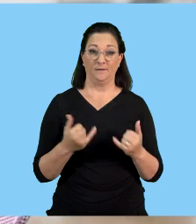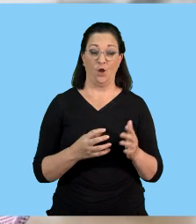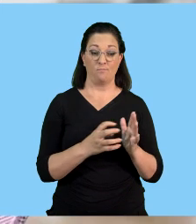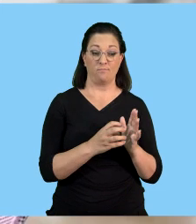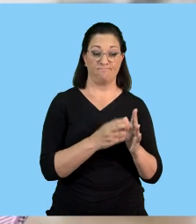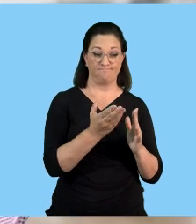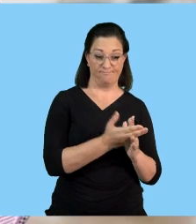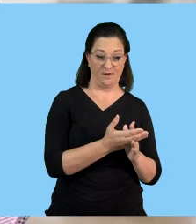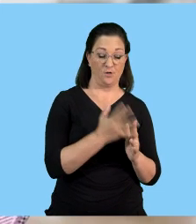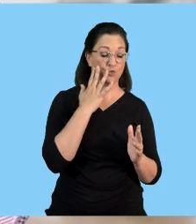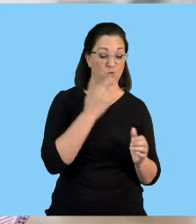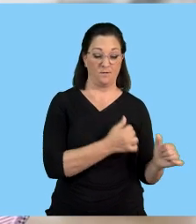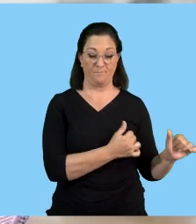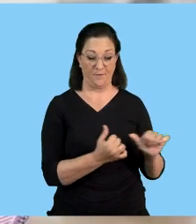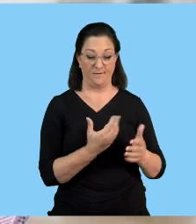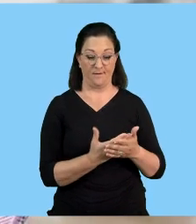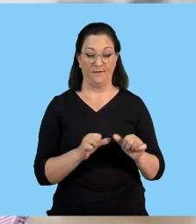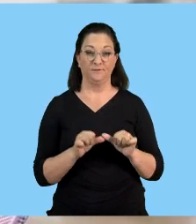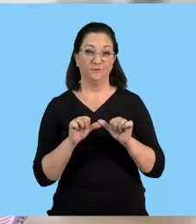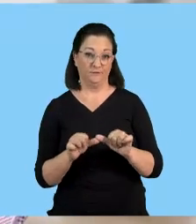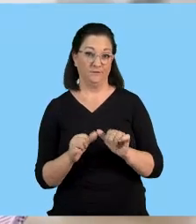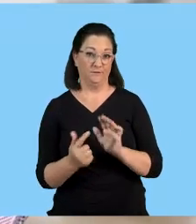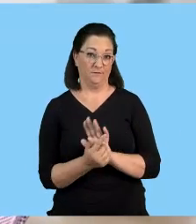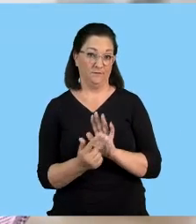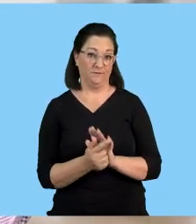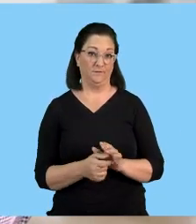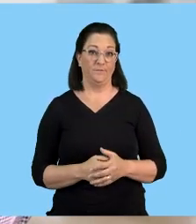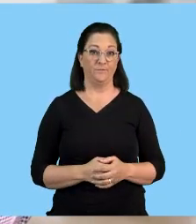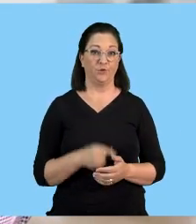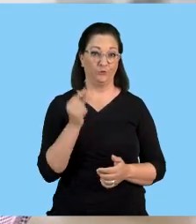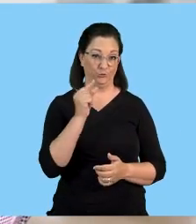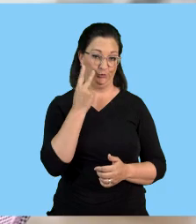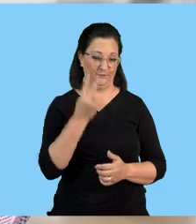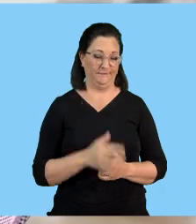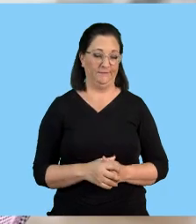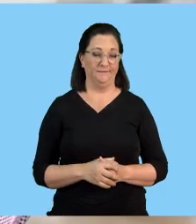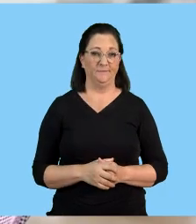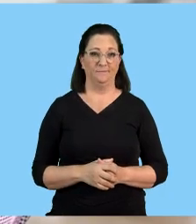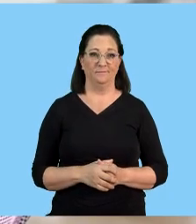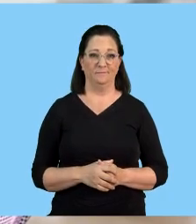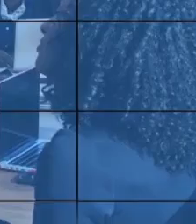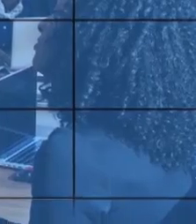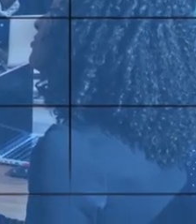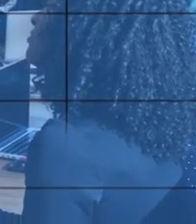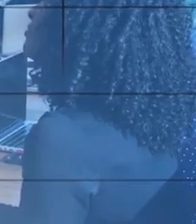on to a quick break. Then we come back, we continue with our business strategies. I'll see you just now.